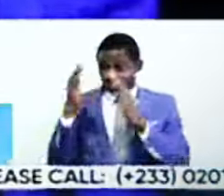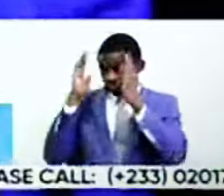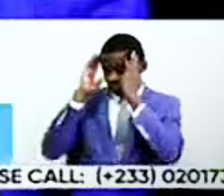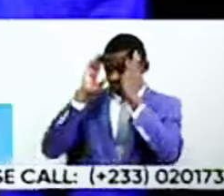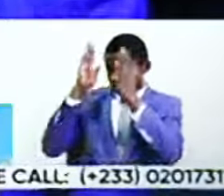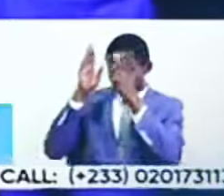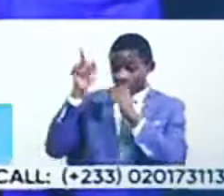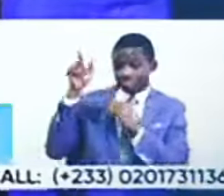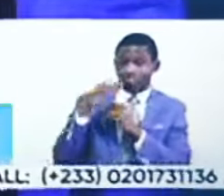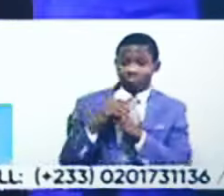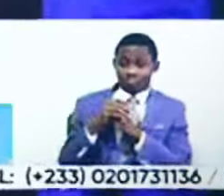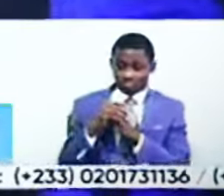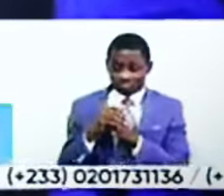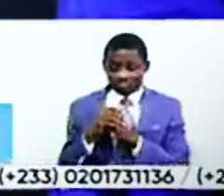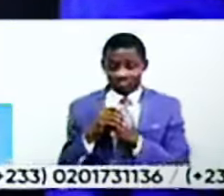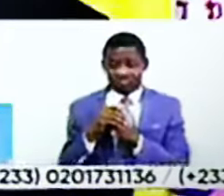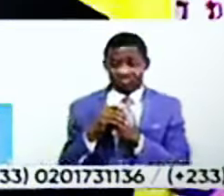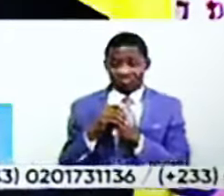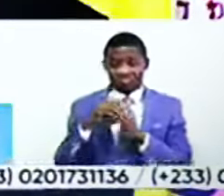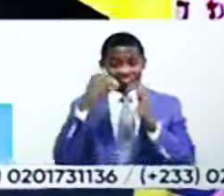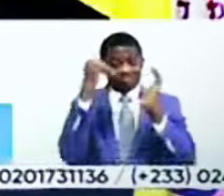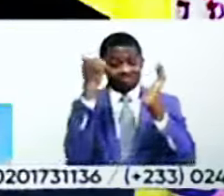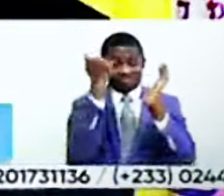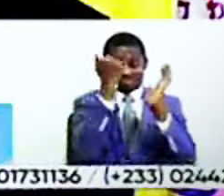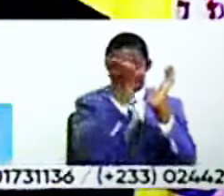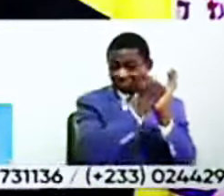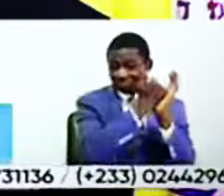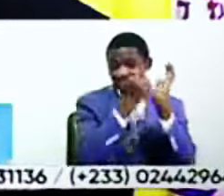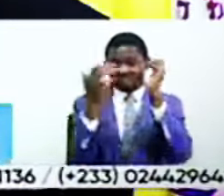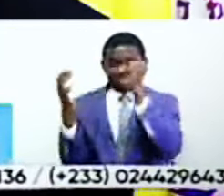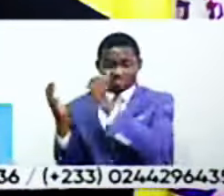me. Crucifixion does not necessarily mean